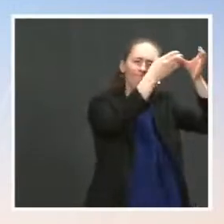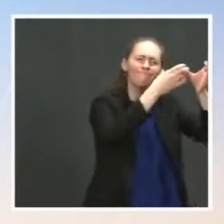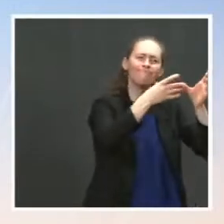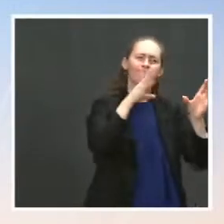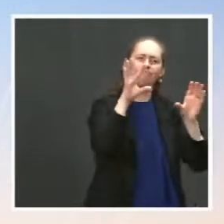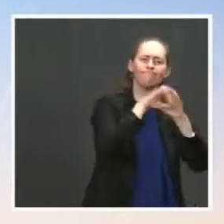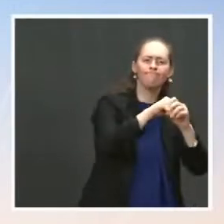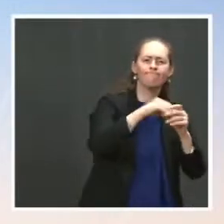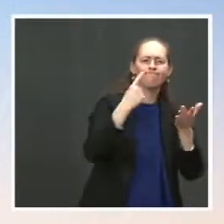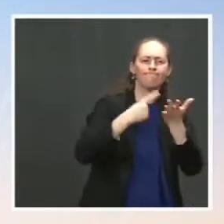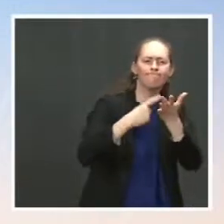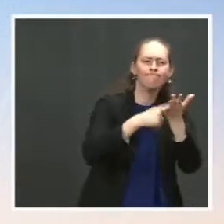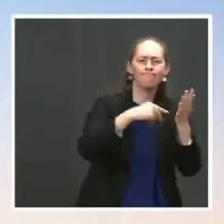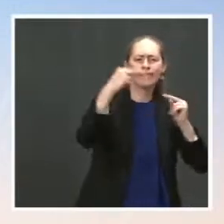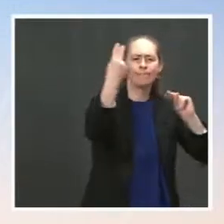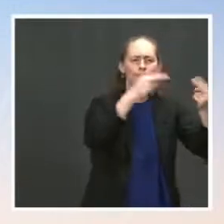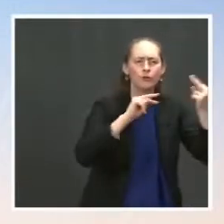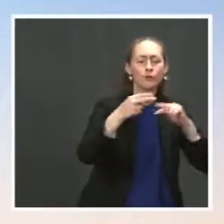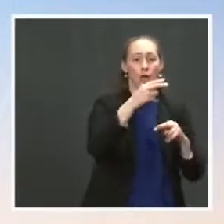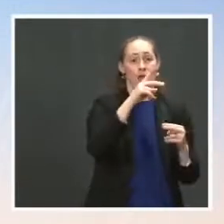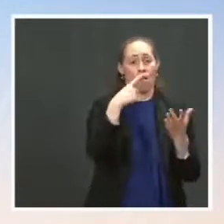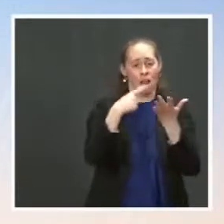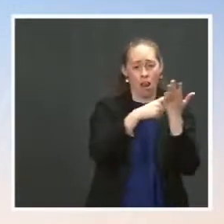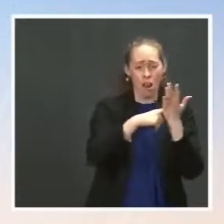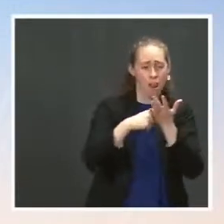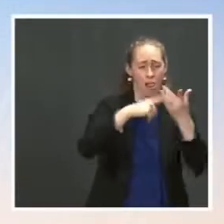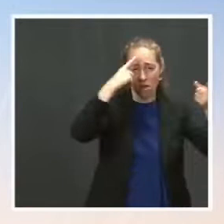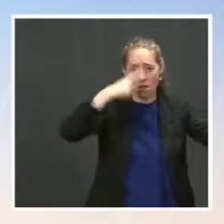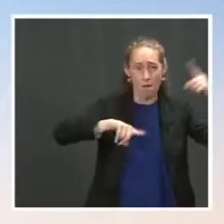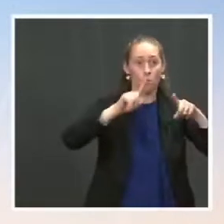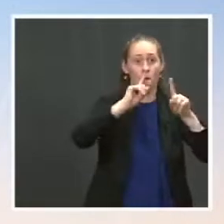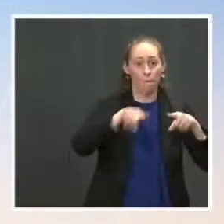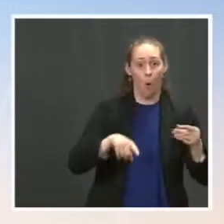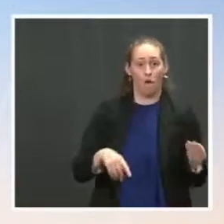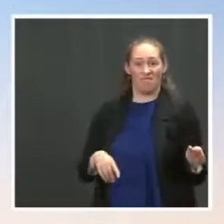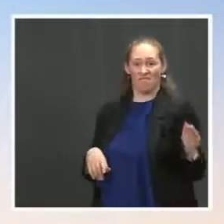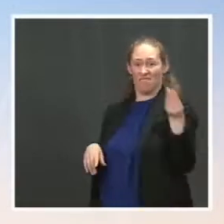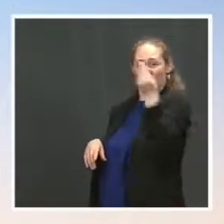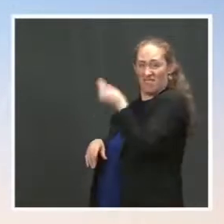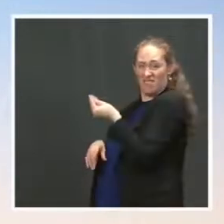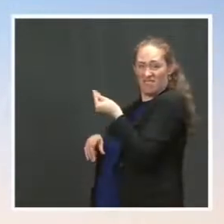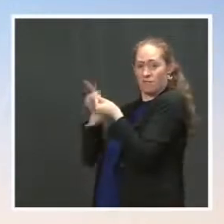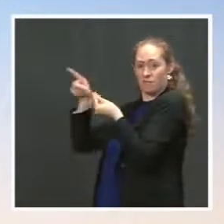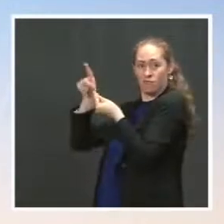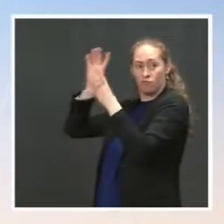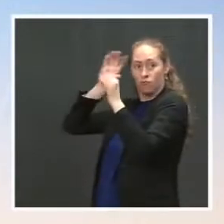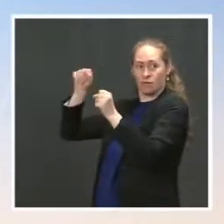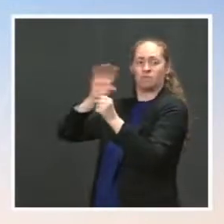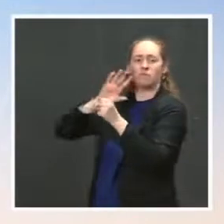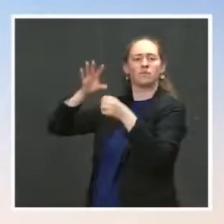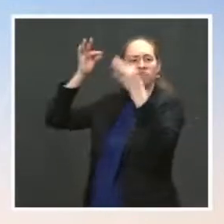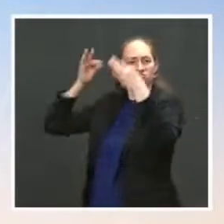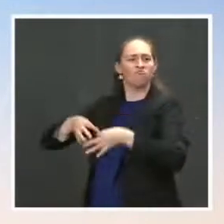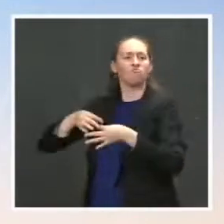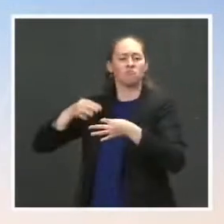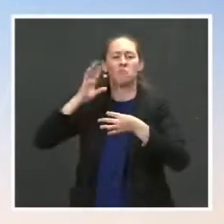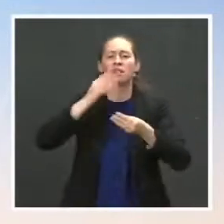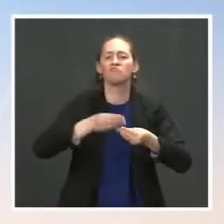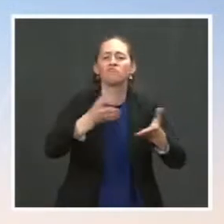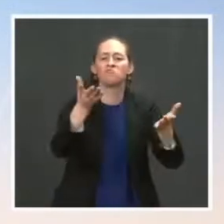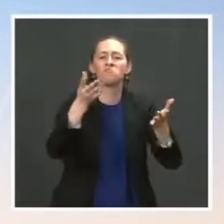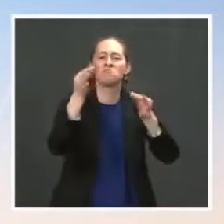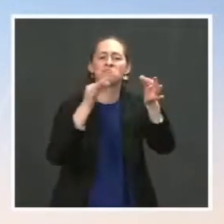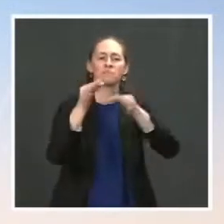again, be delivering to the public, and you all can read once it is completed. And then on Afghanistan, mm-hmm. there are reports